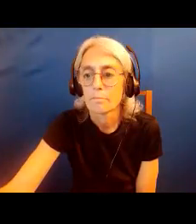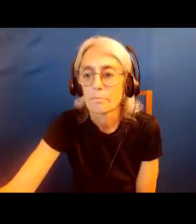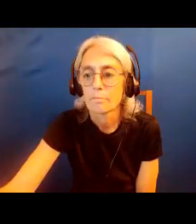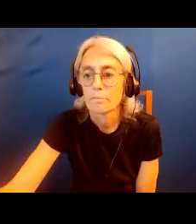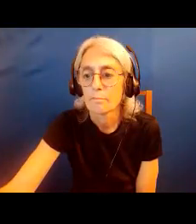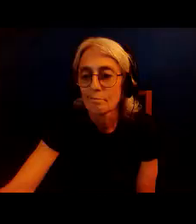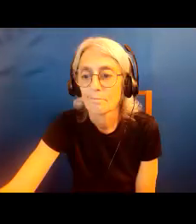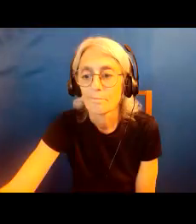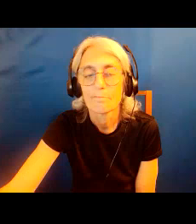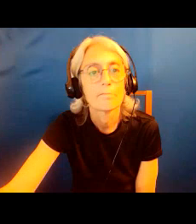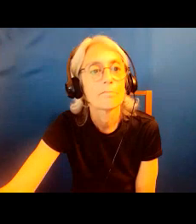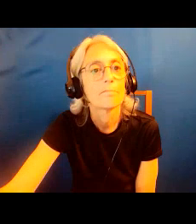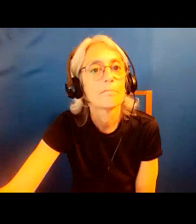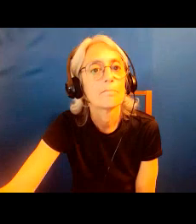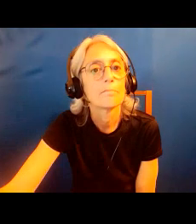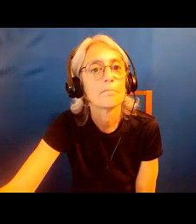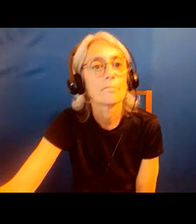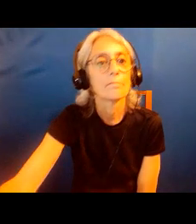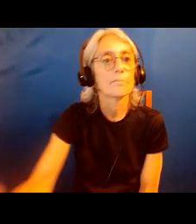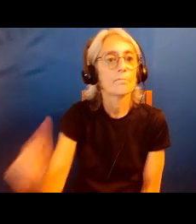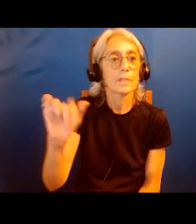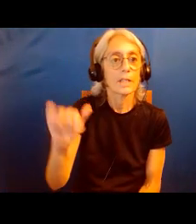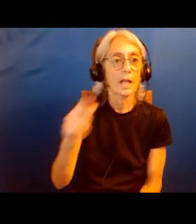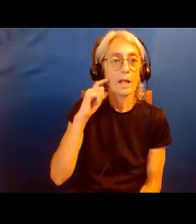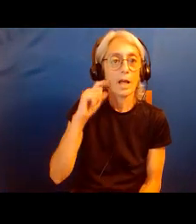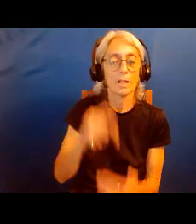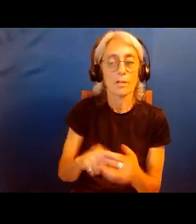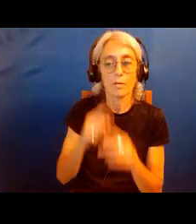Kelly, I see you are unmuted, but we cannot hear you.